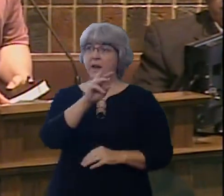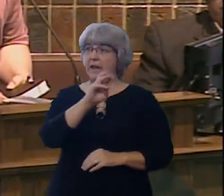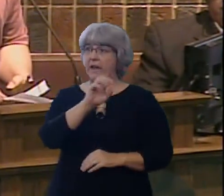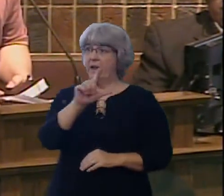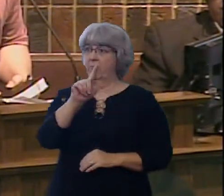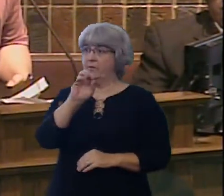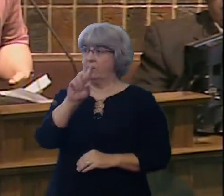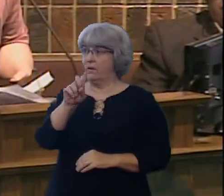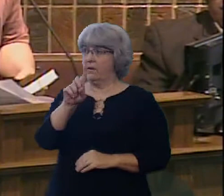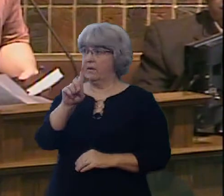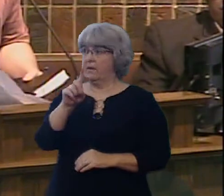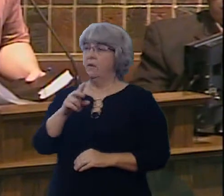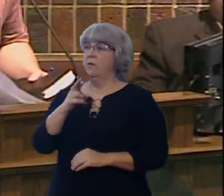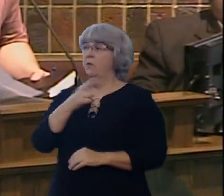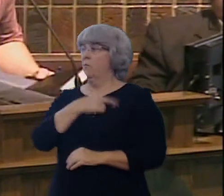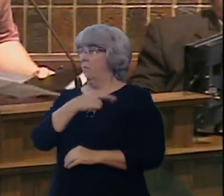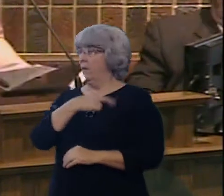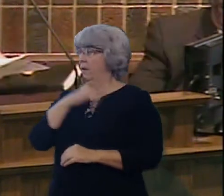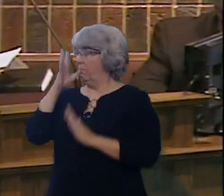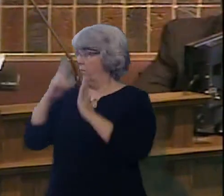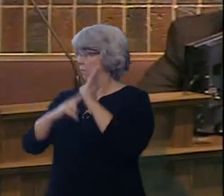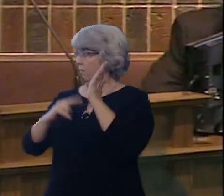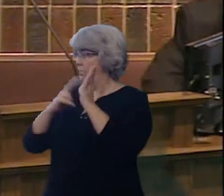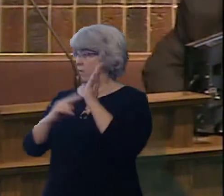Rick Presnell reads from God's Word.